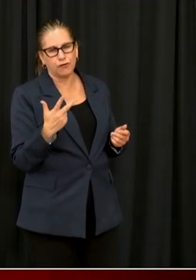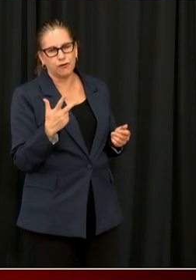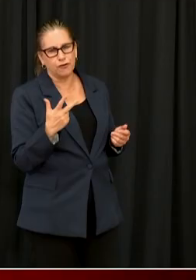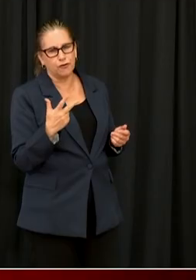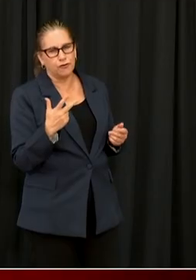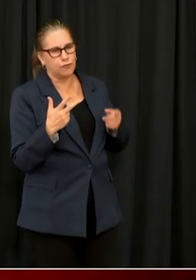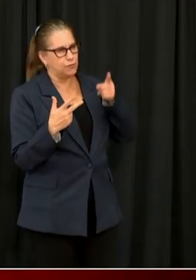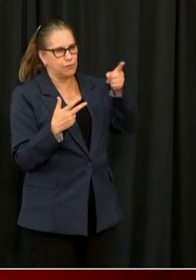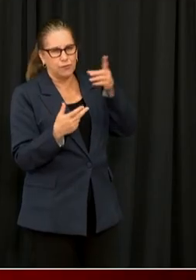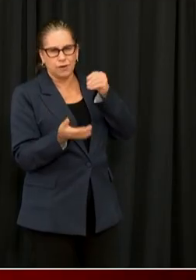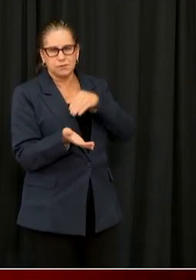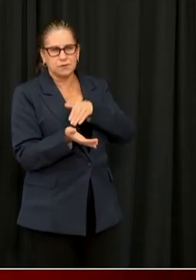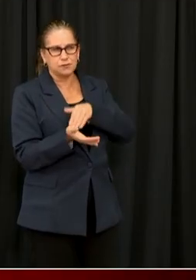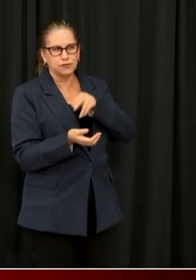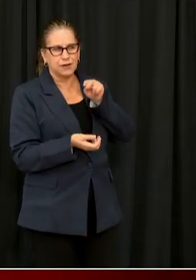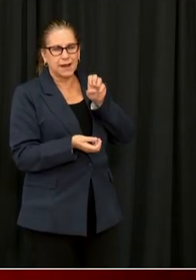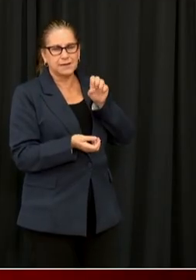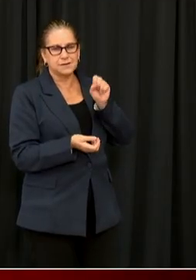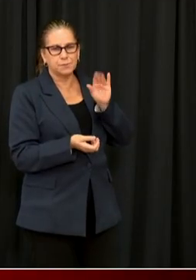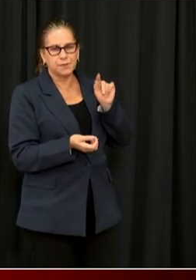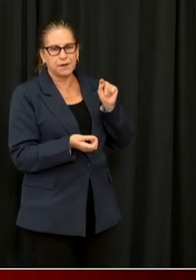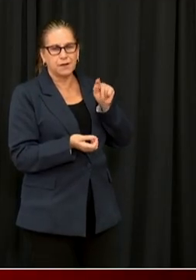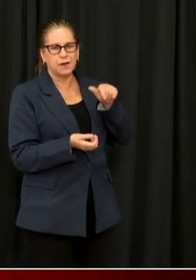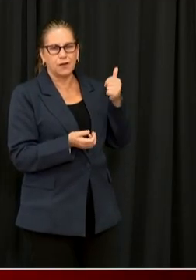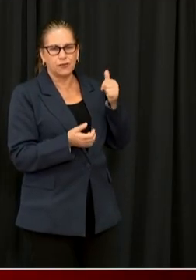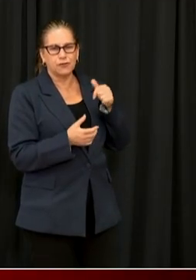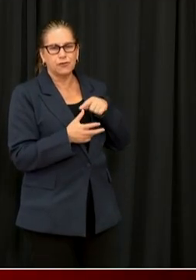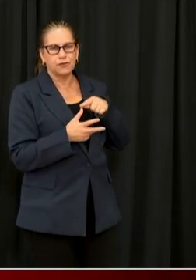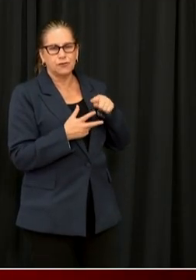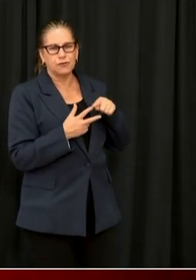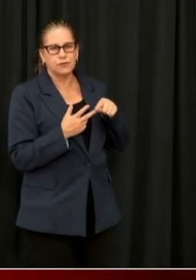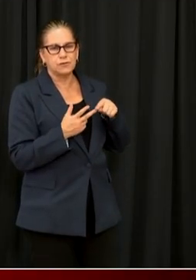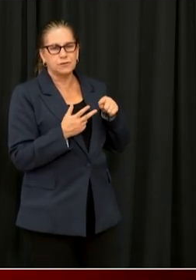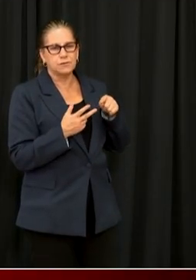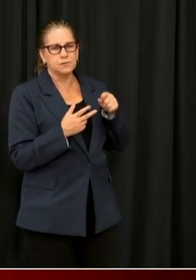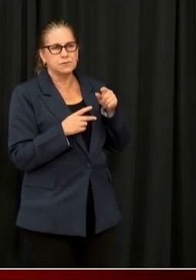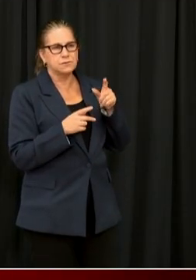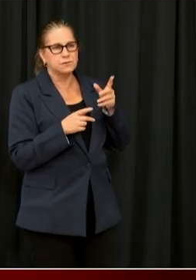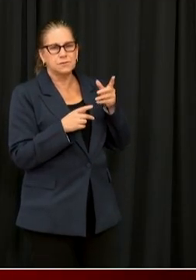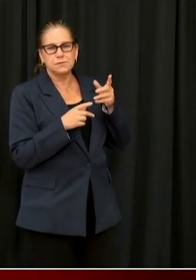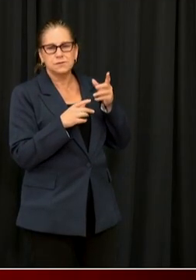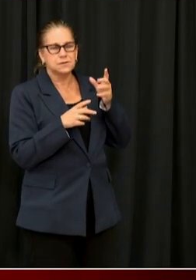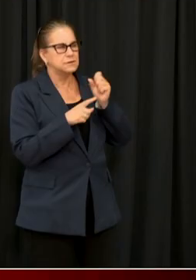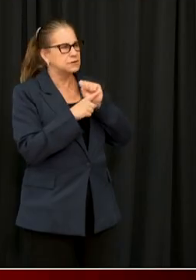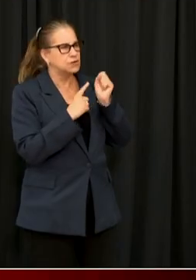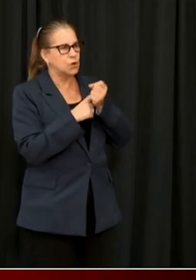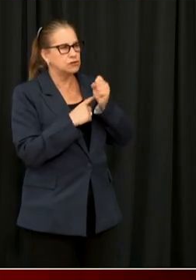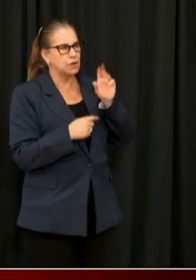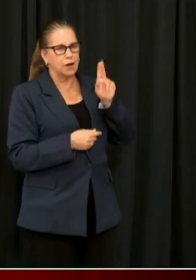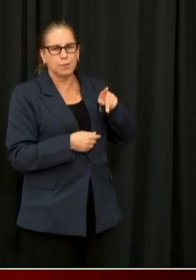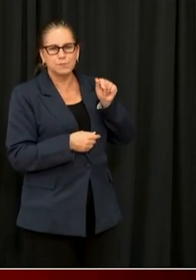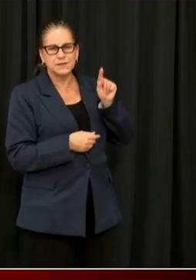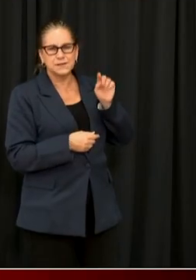held a situational update like this for us over at the Armory. And there was